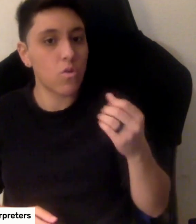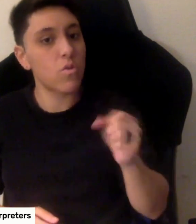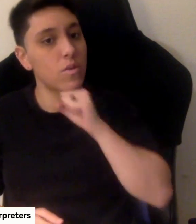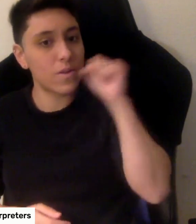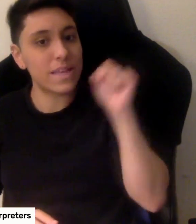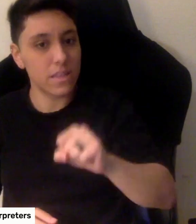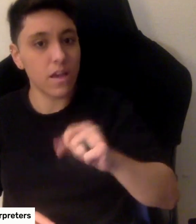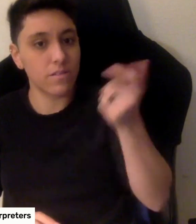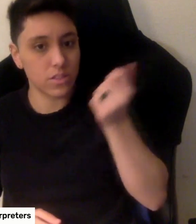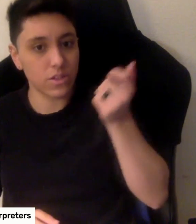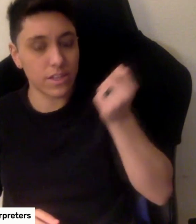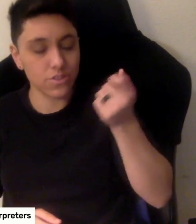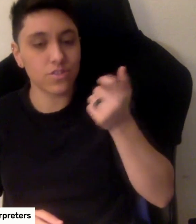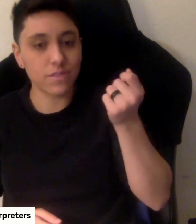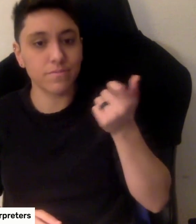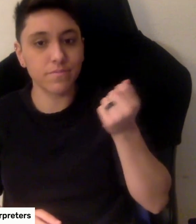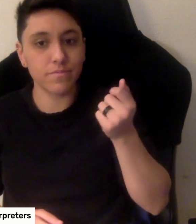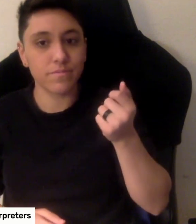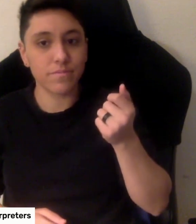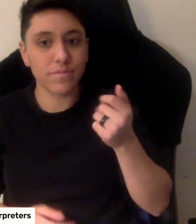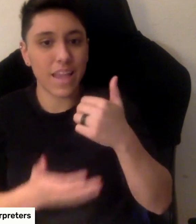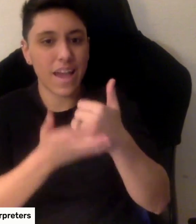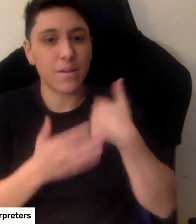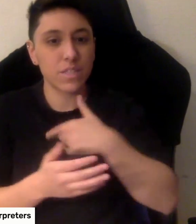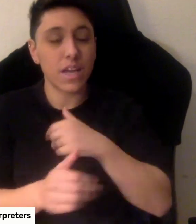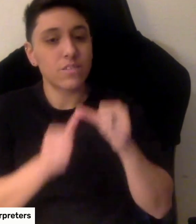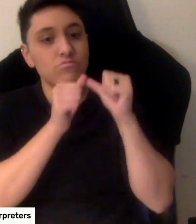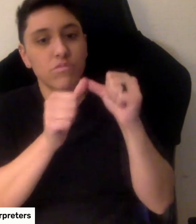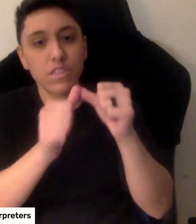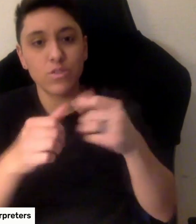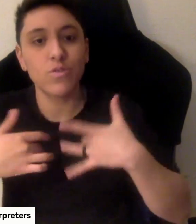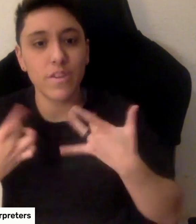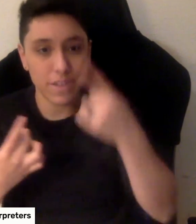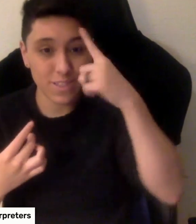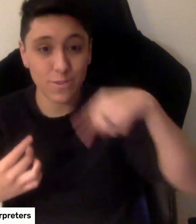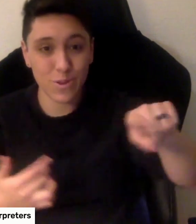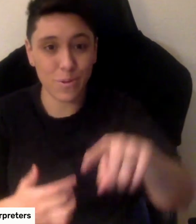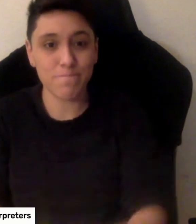Keeps us afloat and keeps us being able to bring productions like this to you.